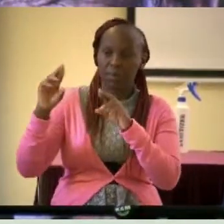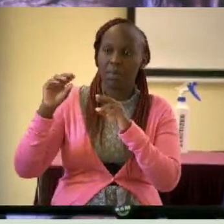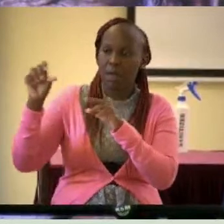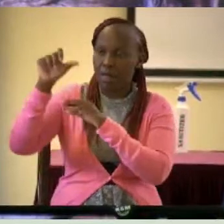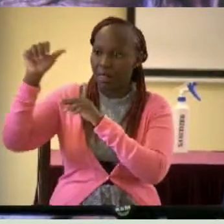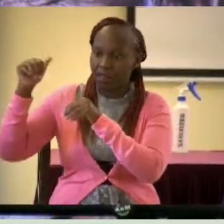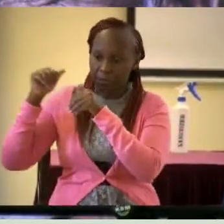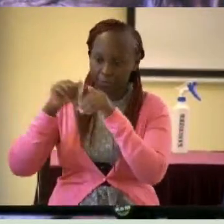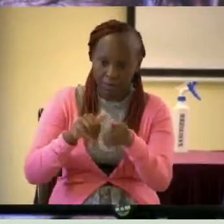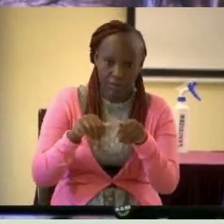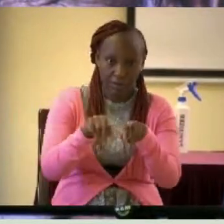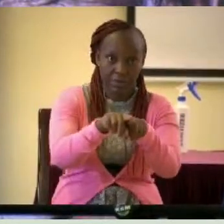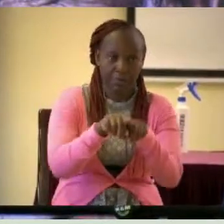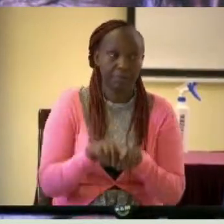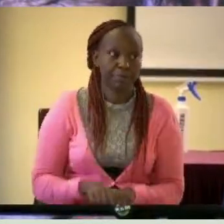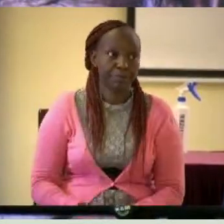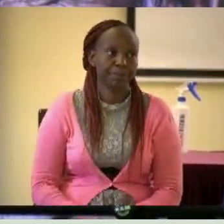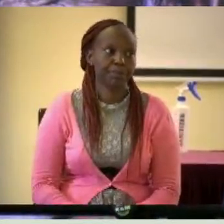follow.